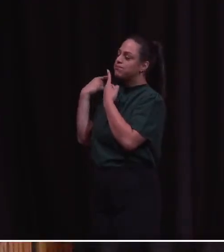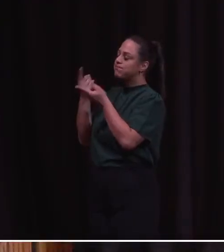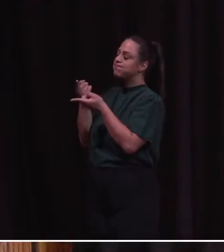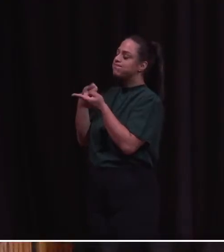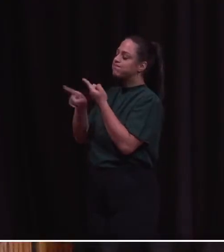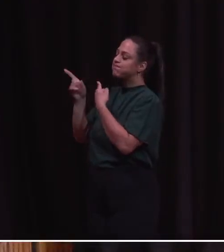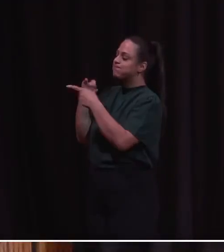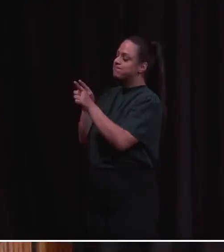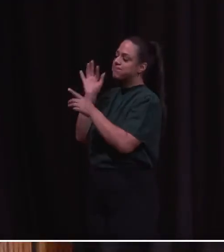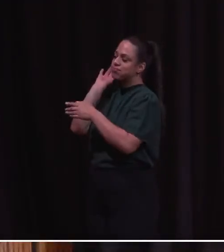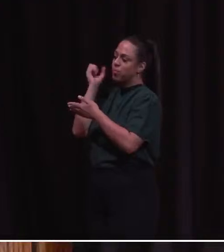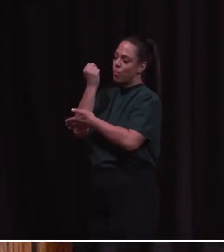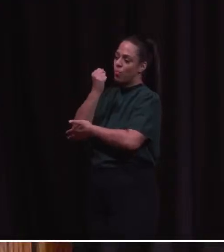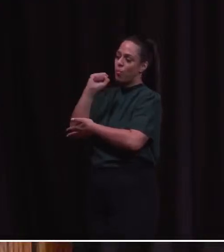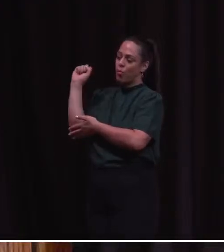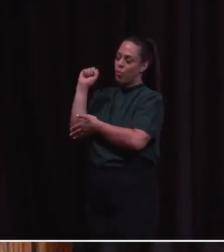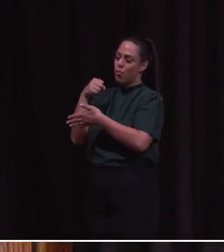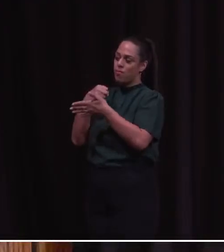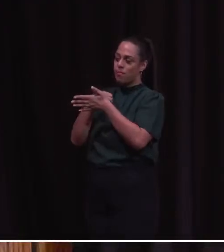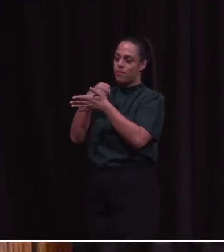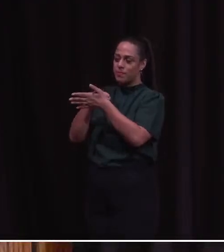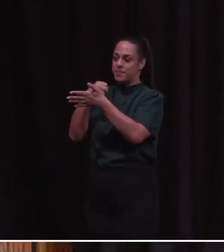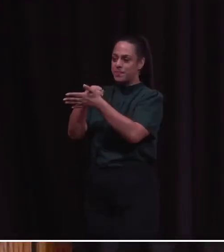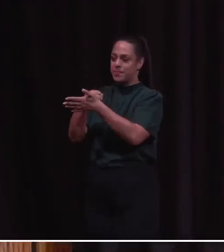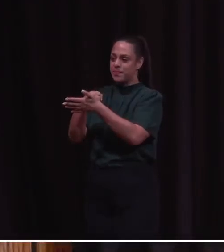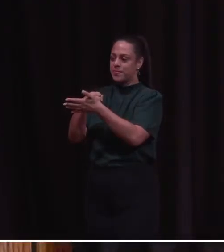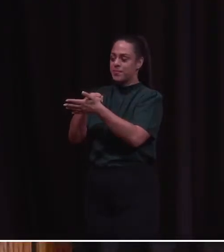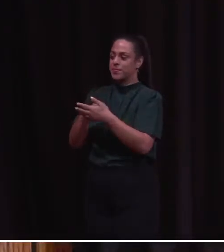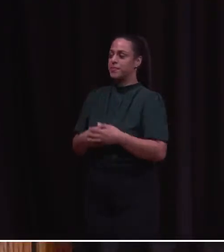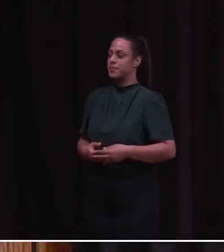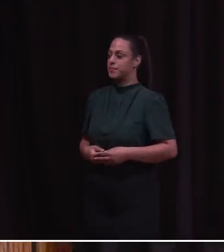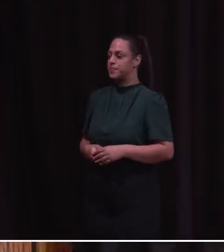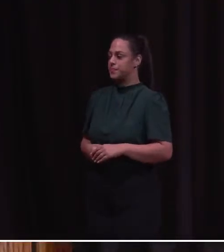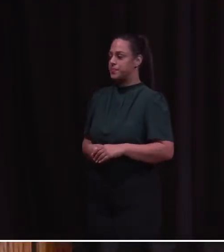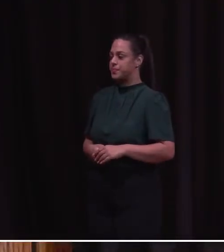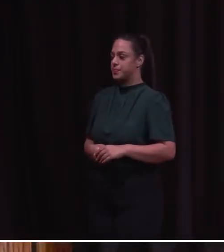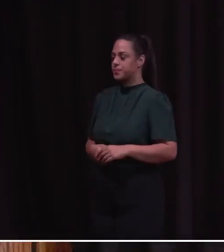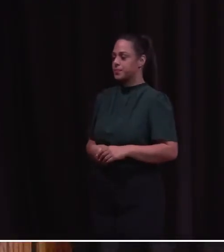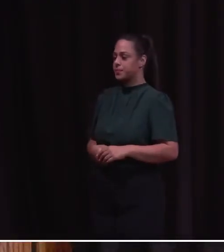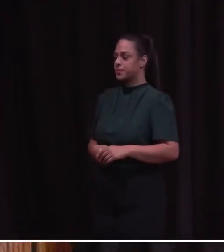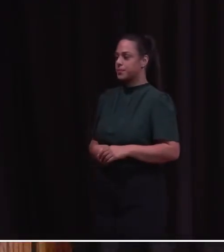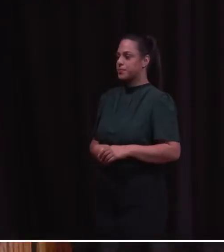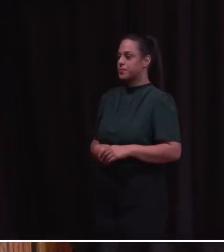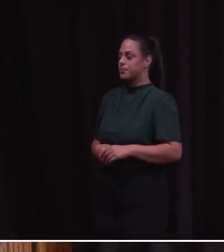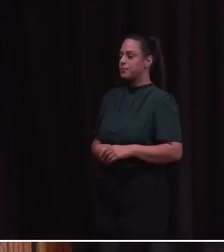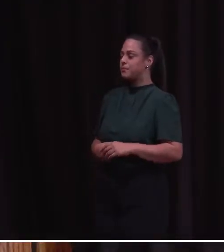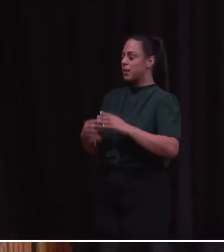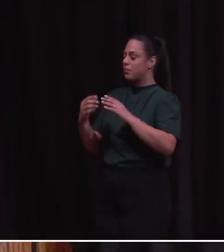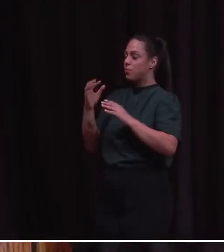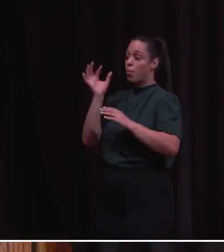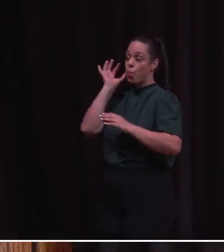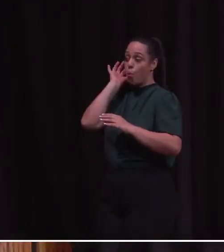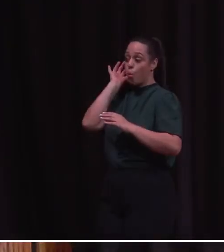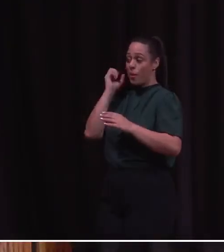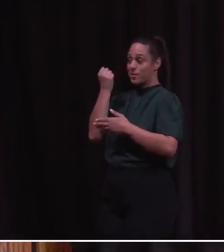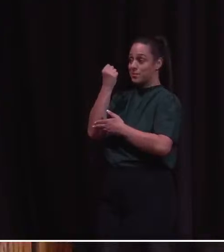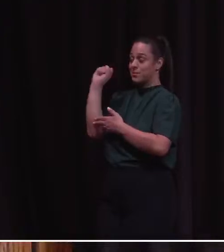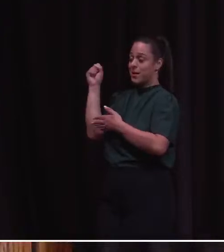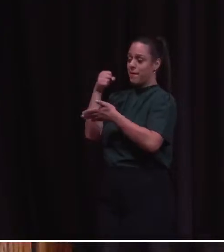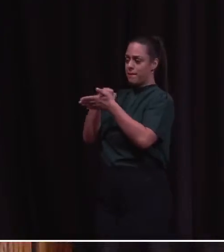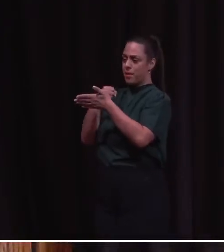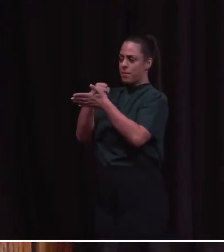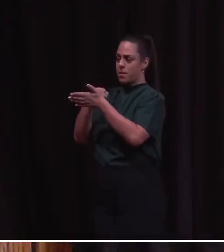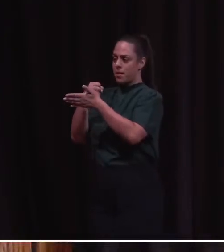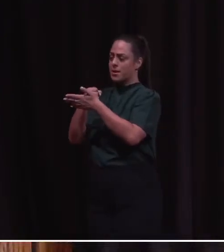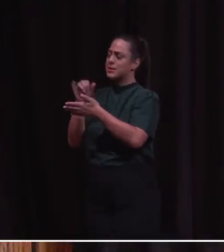gender-focused constituencies, spreading the racial and gender tenets of white supremacy and male supremacy around